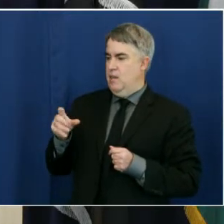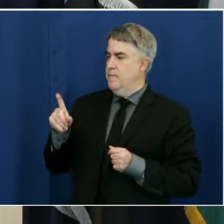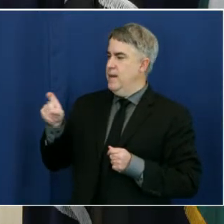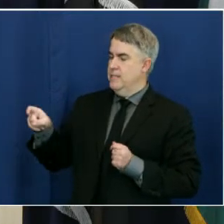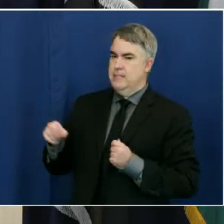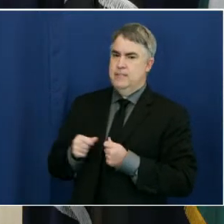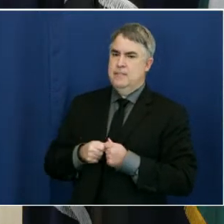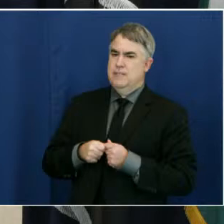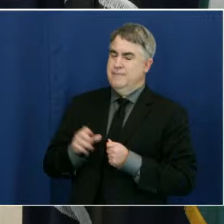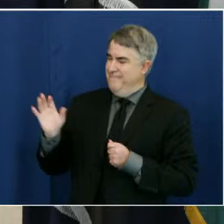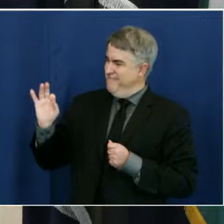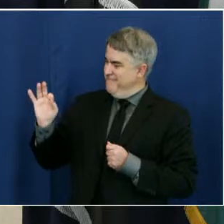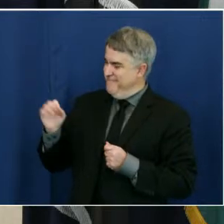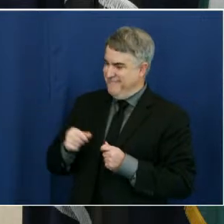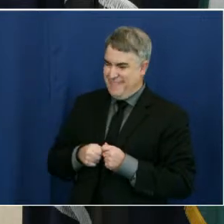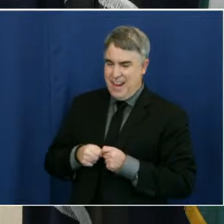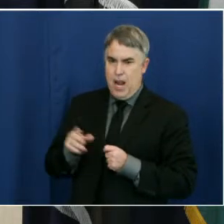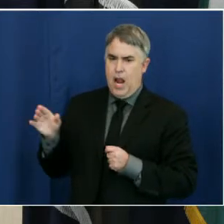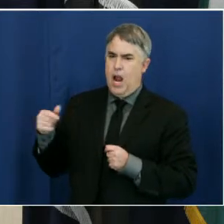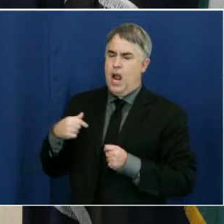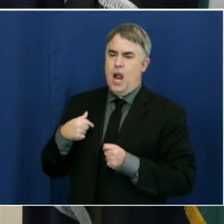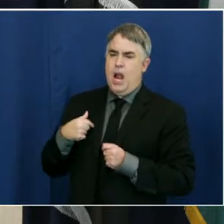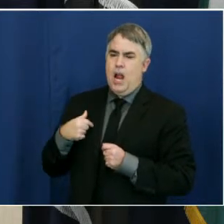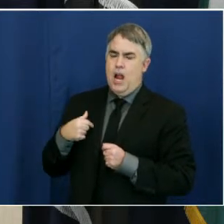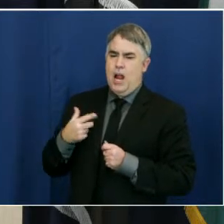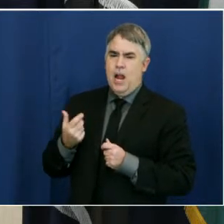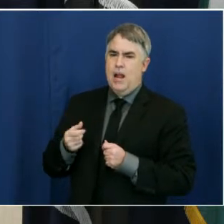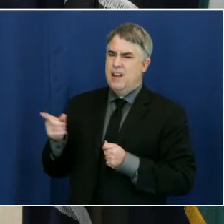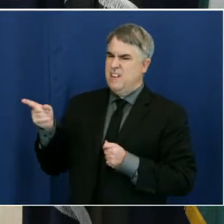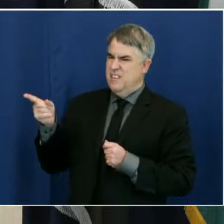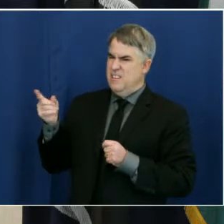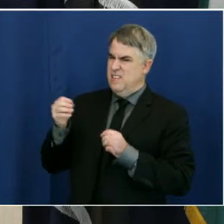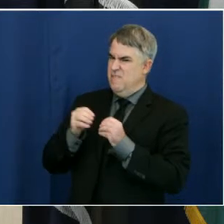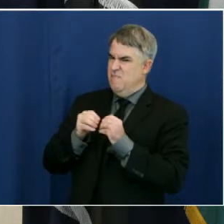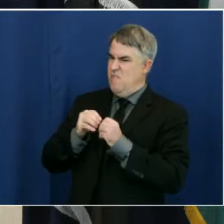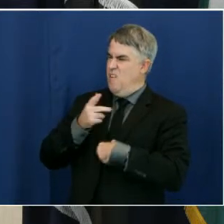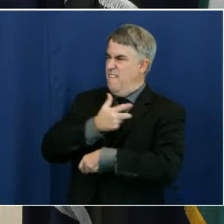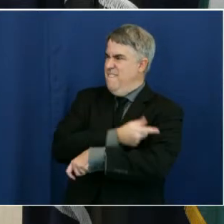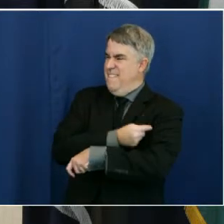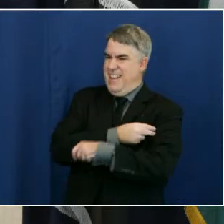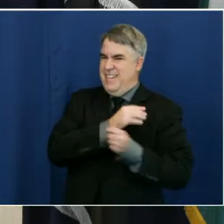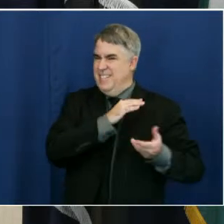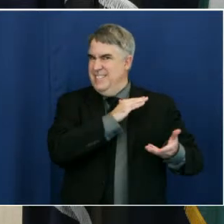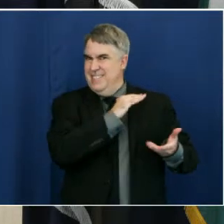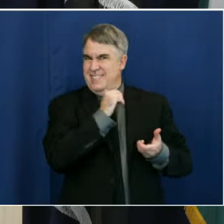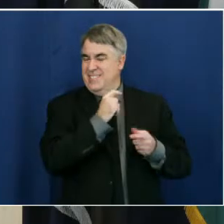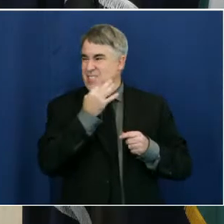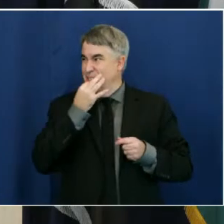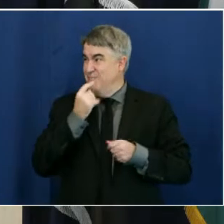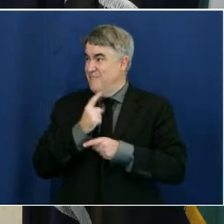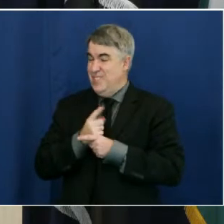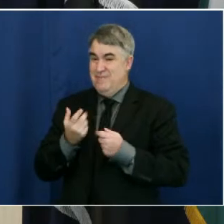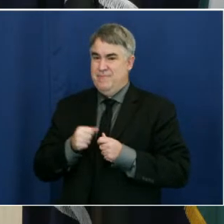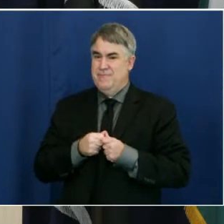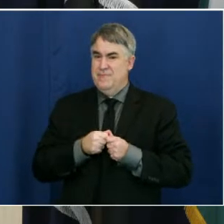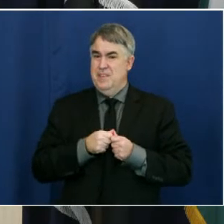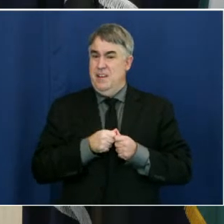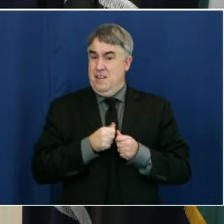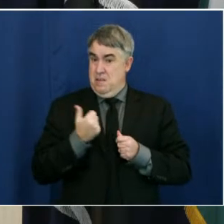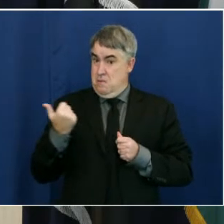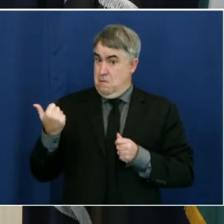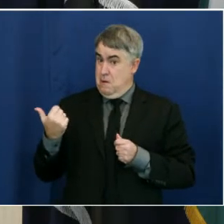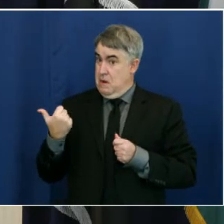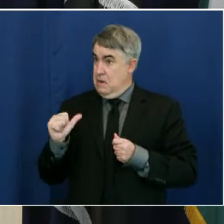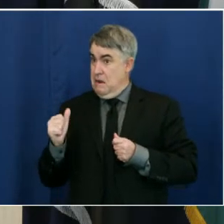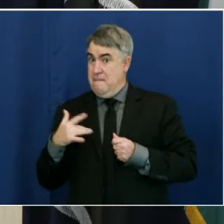Hello. I know Supervisor Fletcher keeps saying that you hope to get more vaccines, on a regular basis to keep this momentum going. But have you guys gotten any assurances